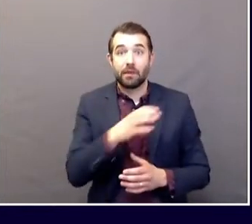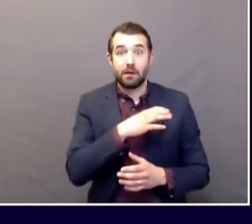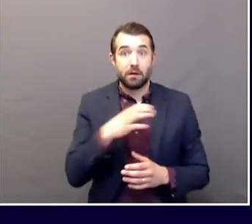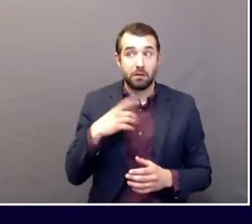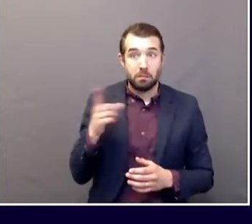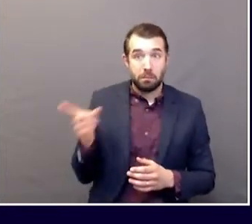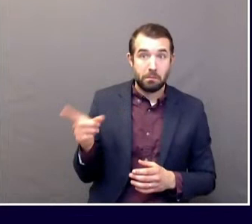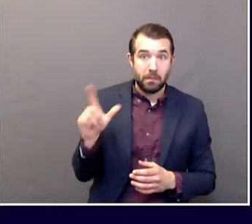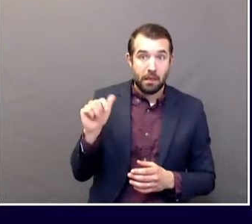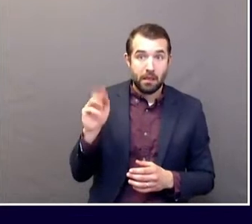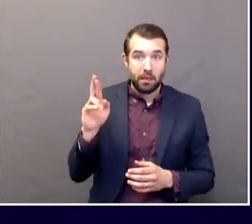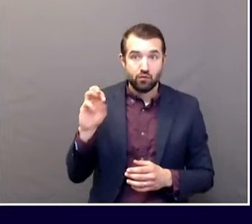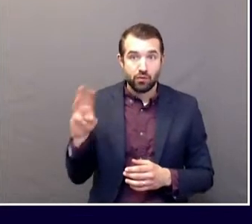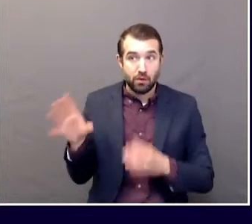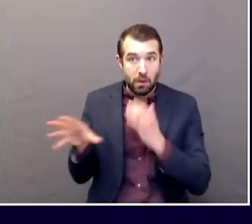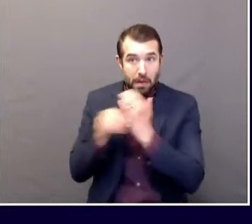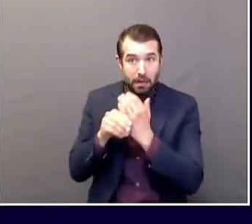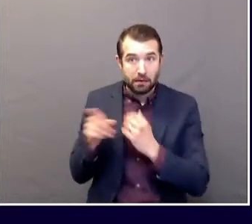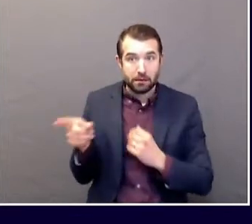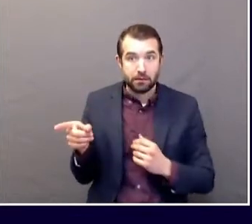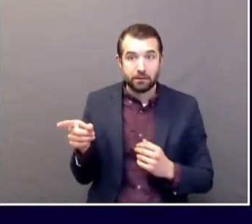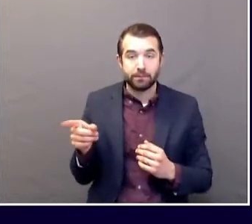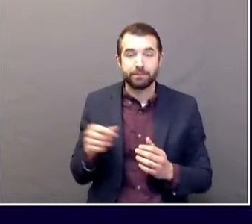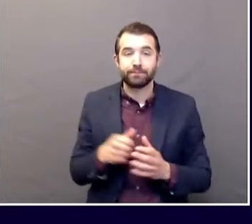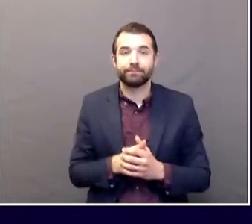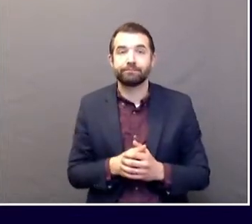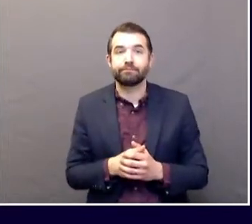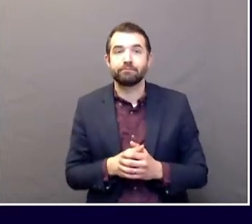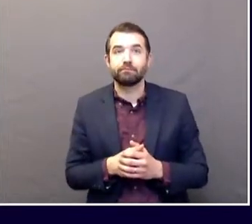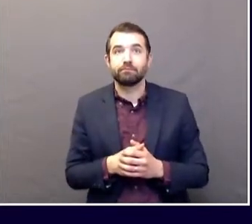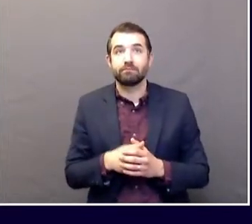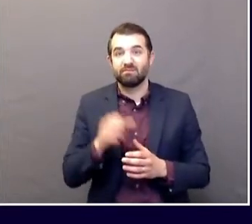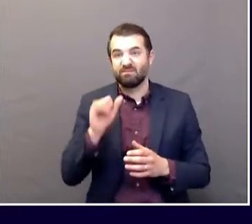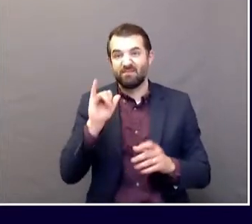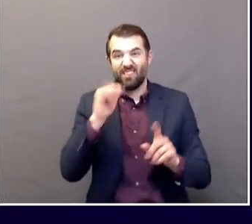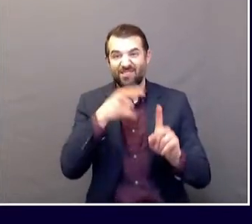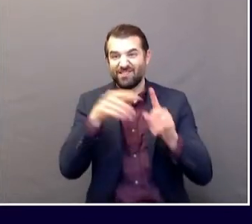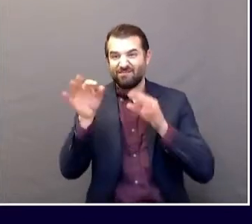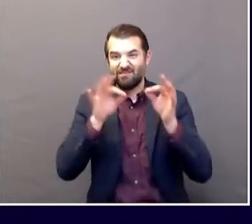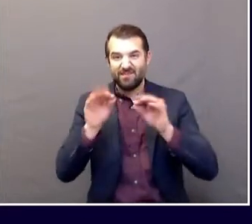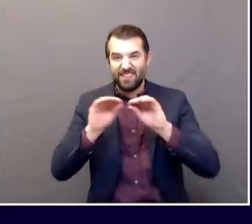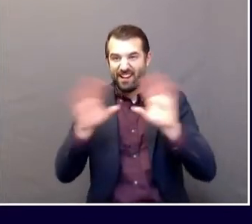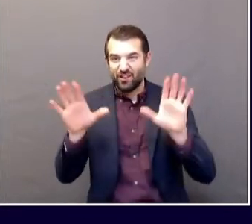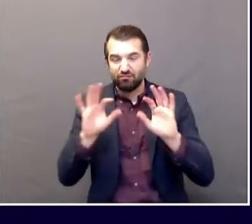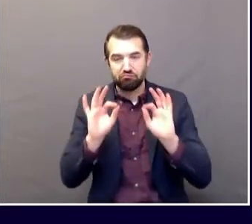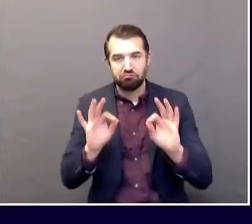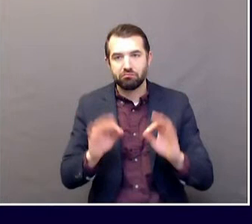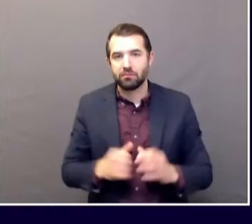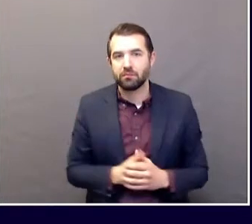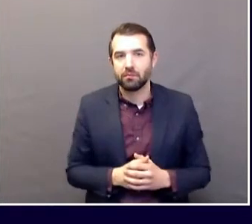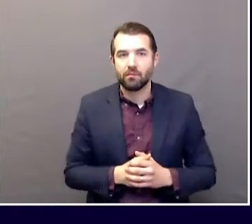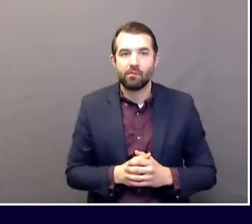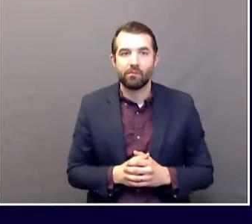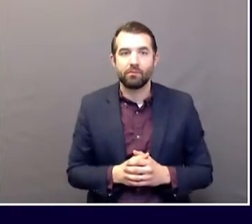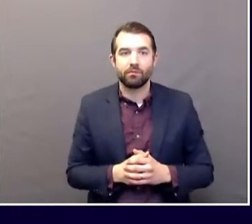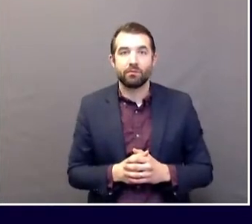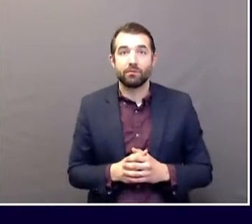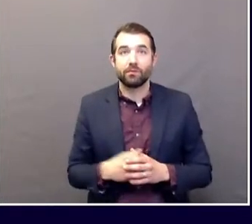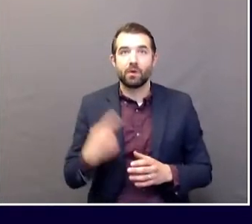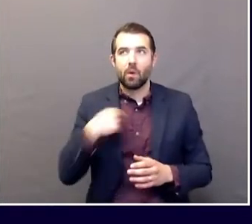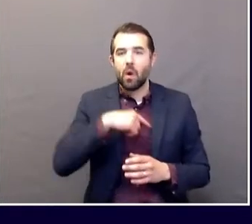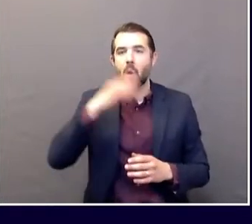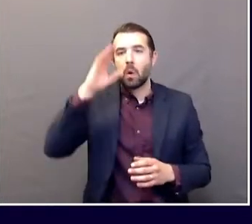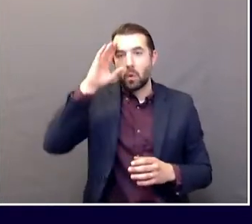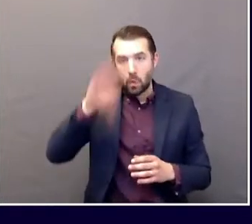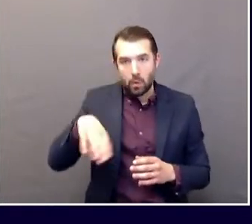as well, though. No, I think that is primarily it, because we do recognize that if you sign up and you wait for months,